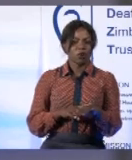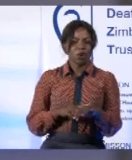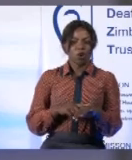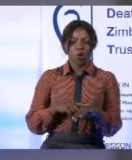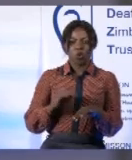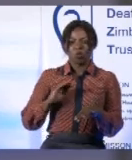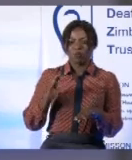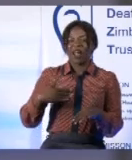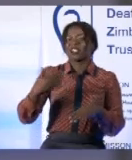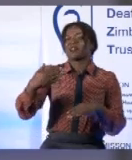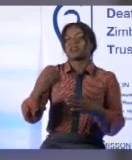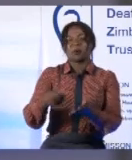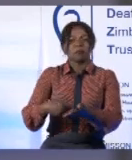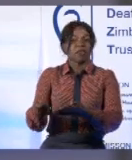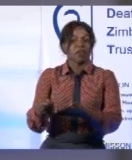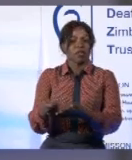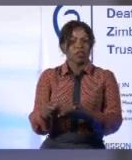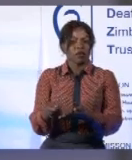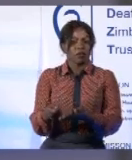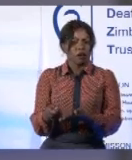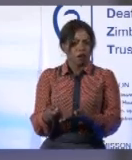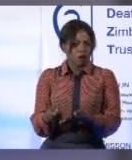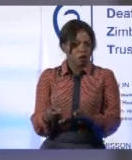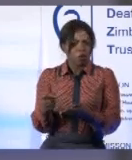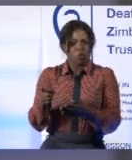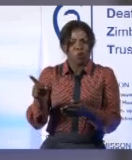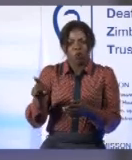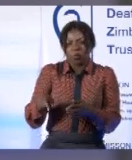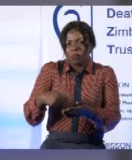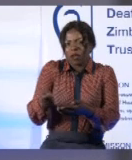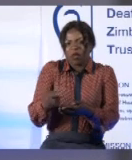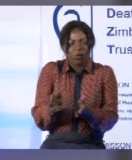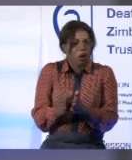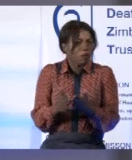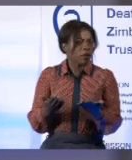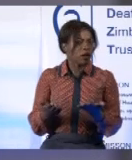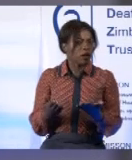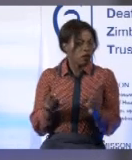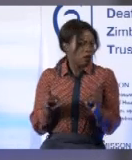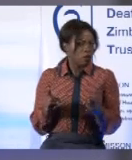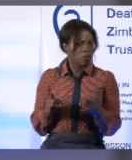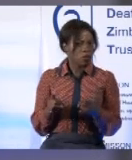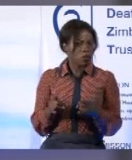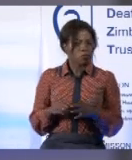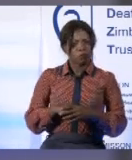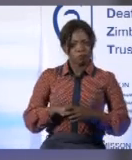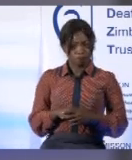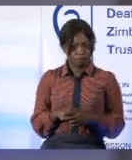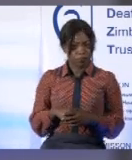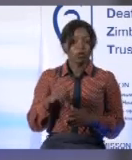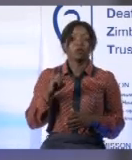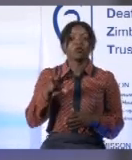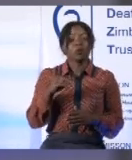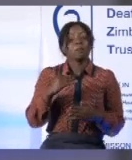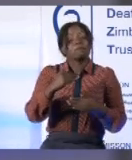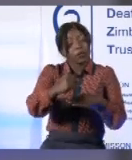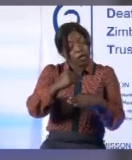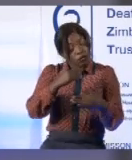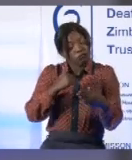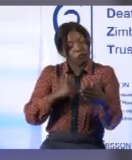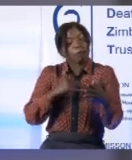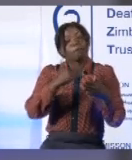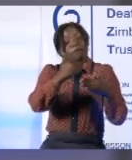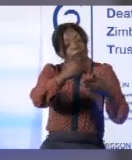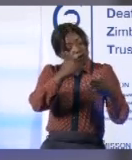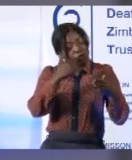badaraka. What if it happens kuti aso kupe mari yoyo? There are no guarantees. There's no guarantee. So msati matu